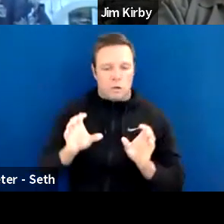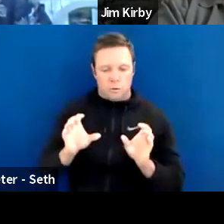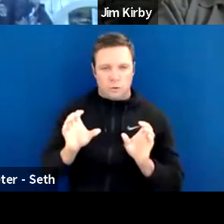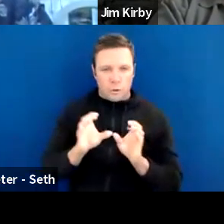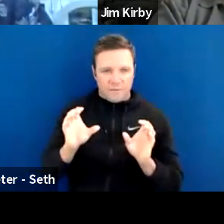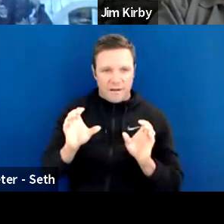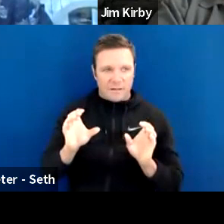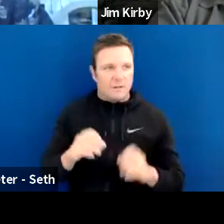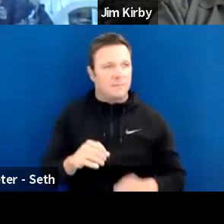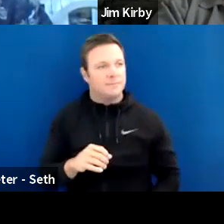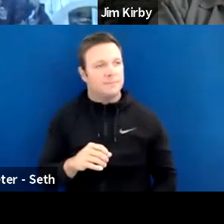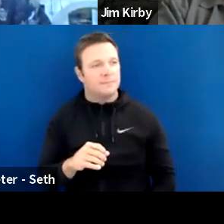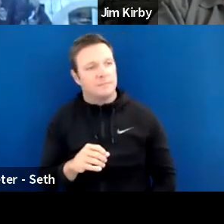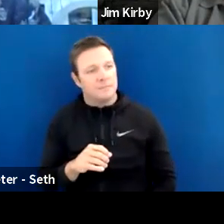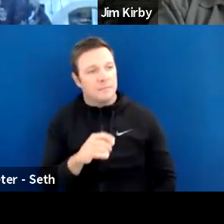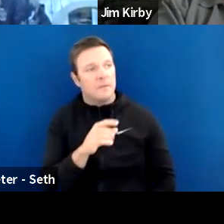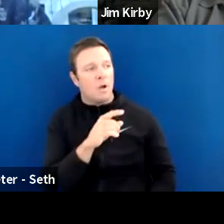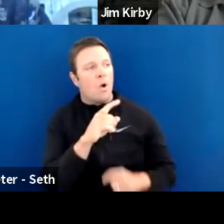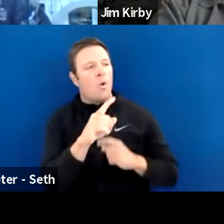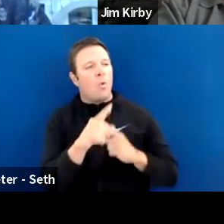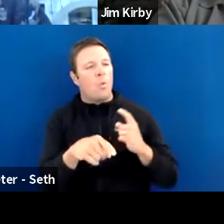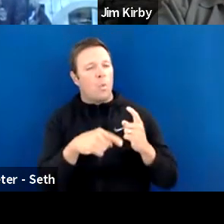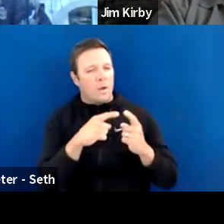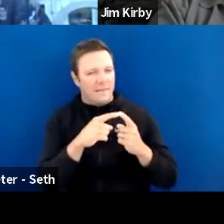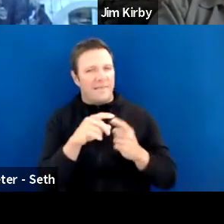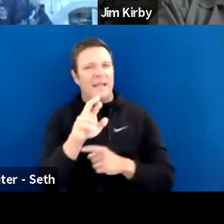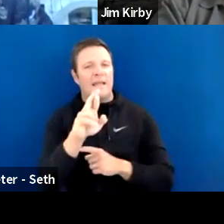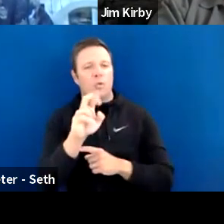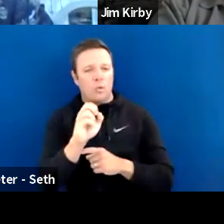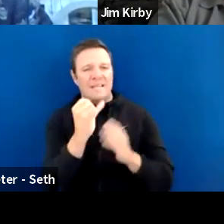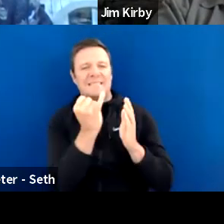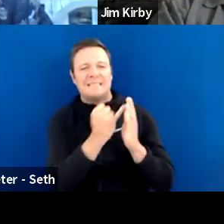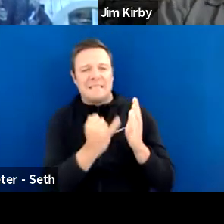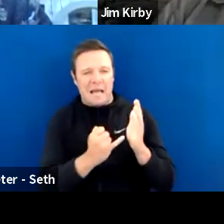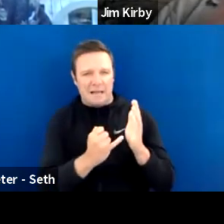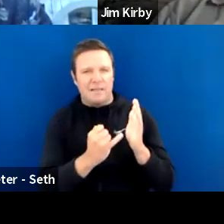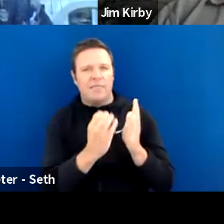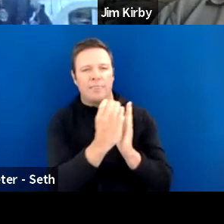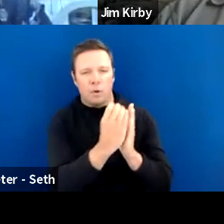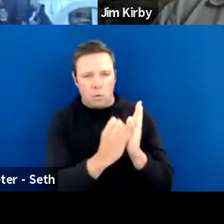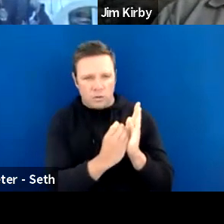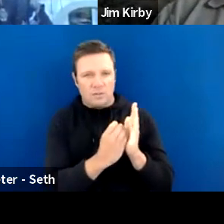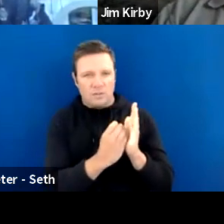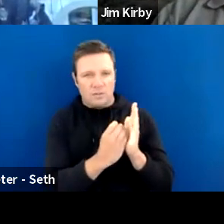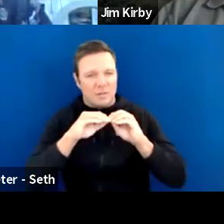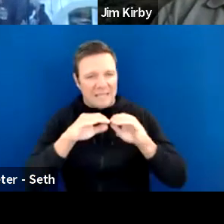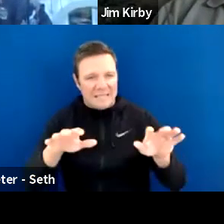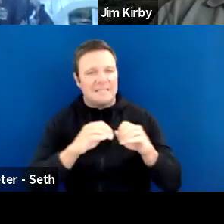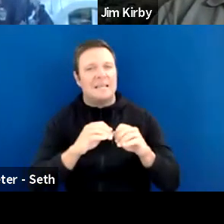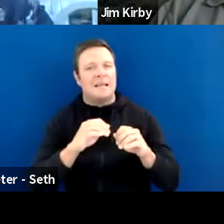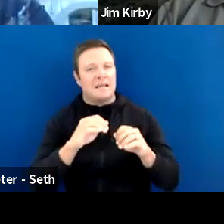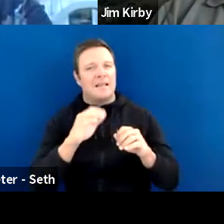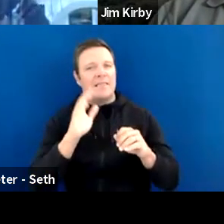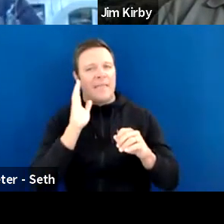mean, the redesign course comes out, there'll be some clarification on that. I don't want to answer that right now